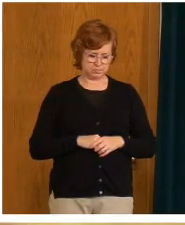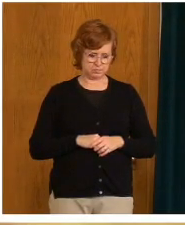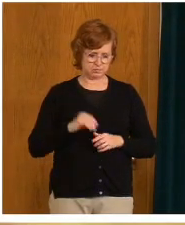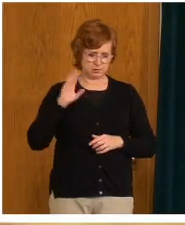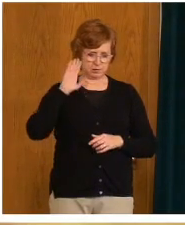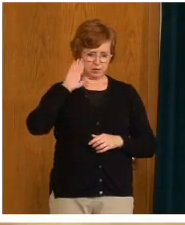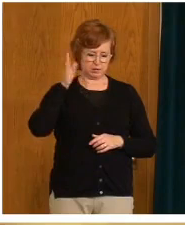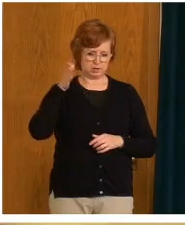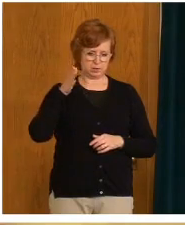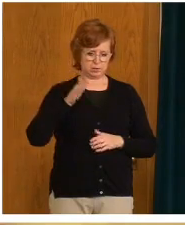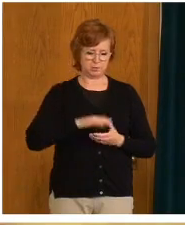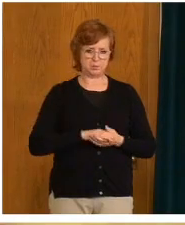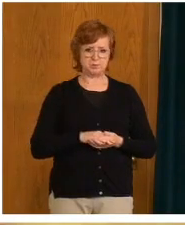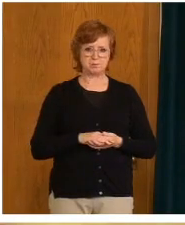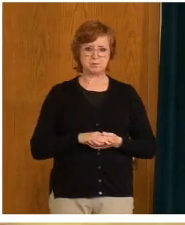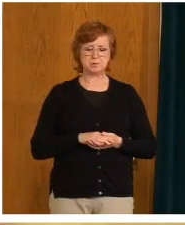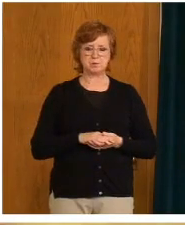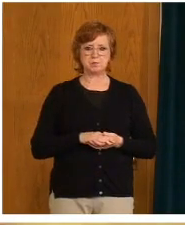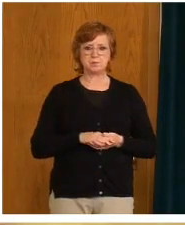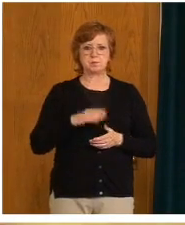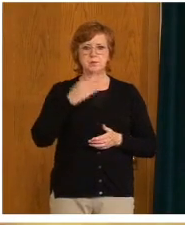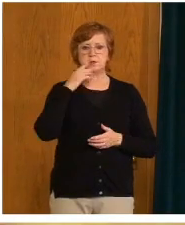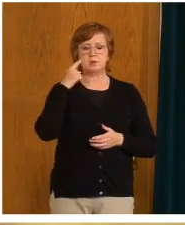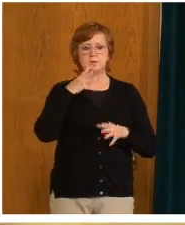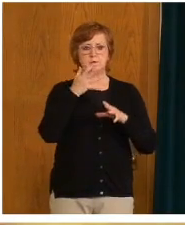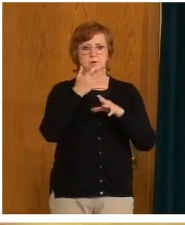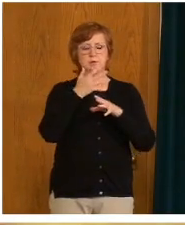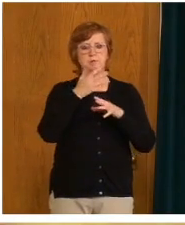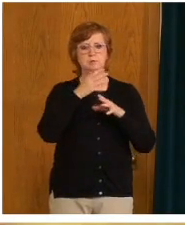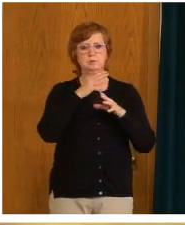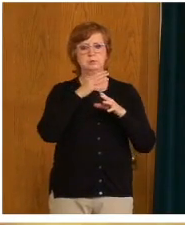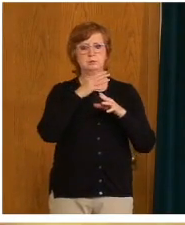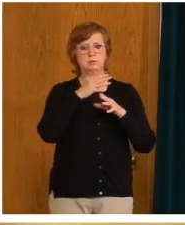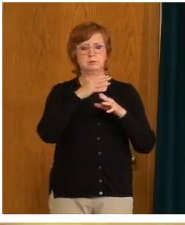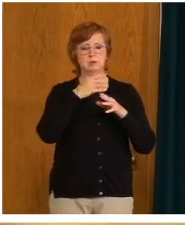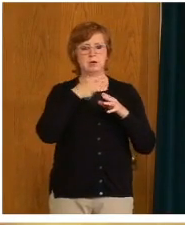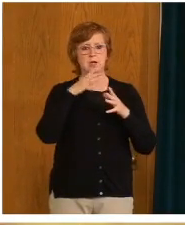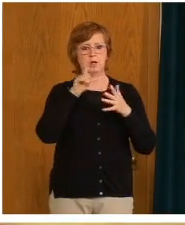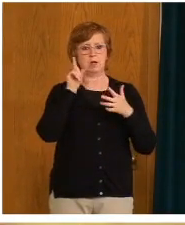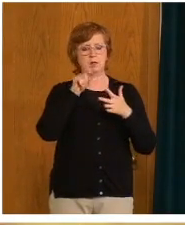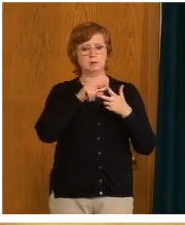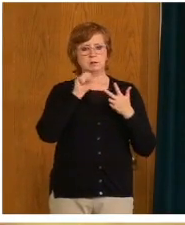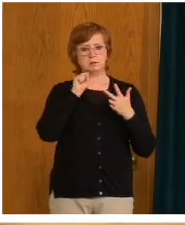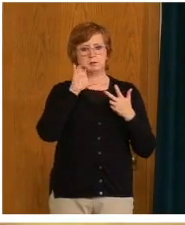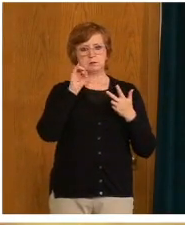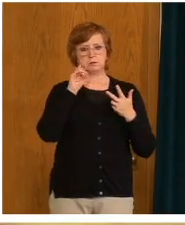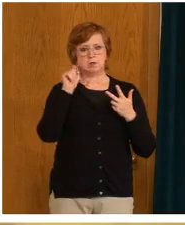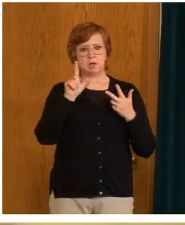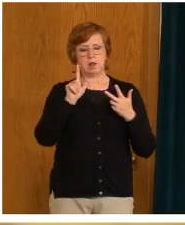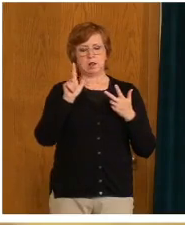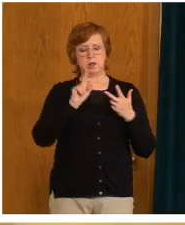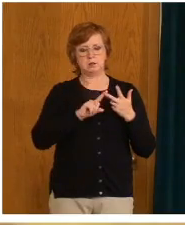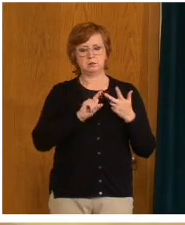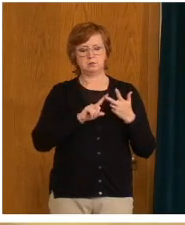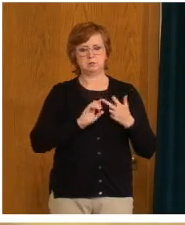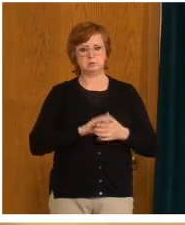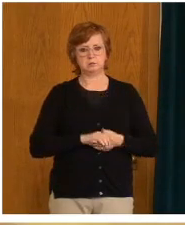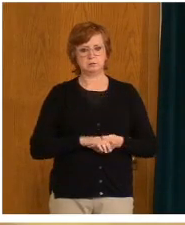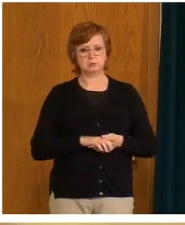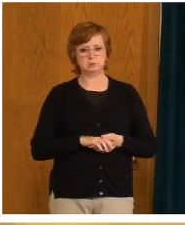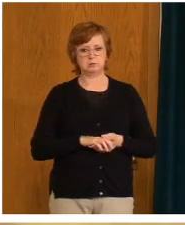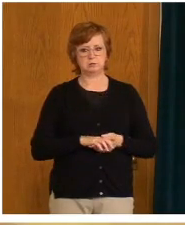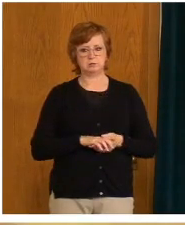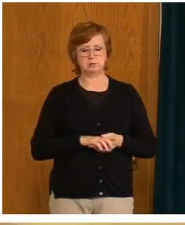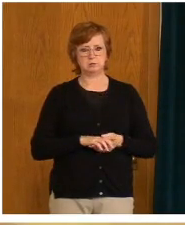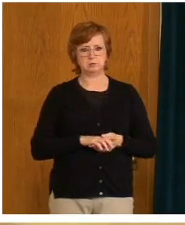Dr. Shahab and Scott. Thank you for taking my question. My first one is for Scott Livingston primarily. I'm wondering about